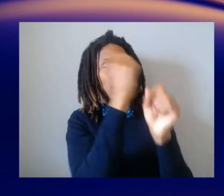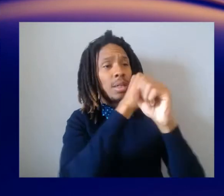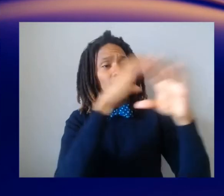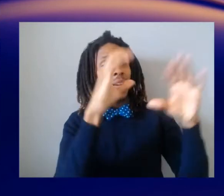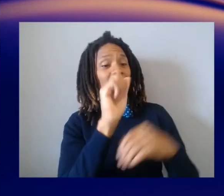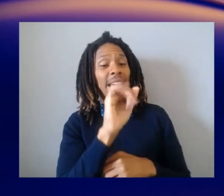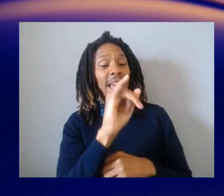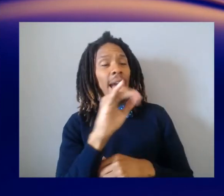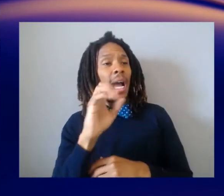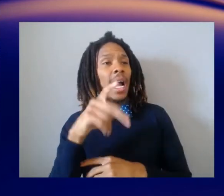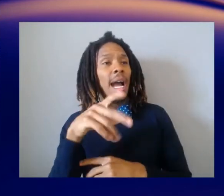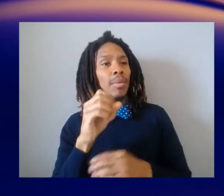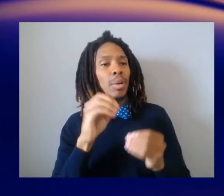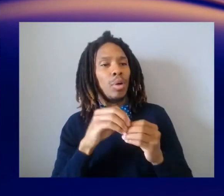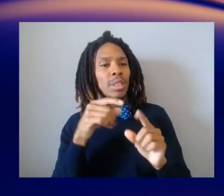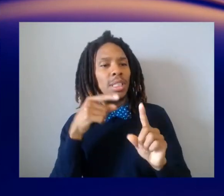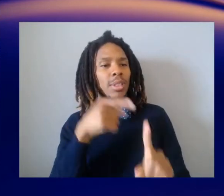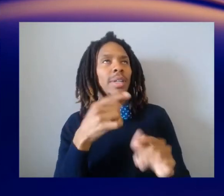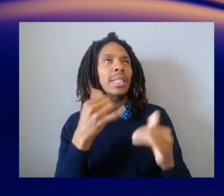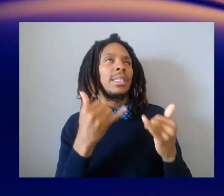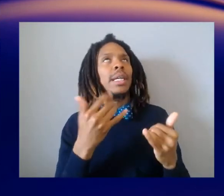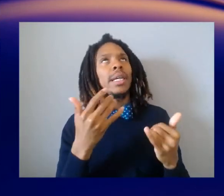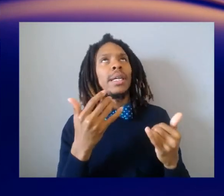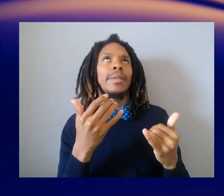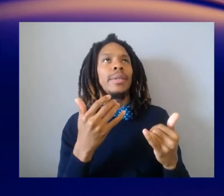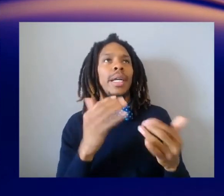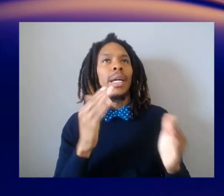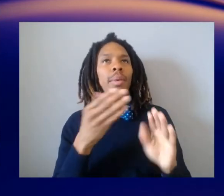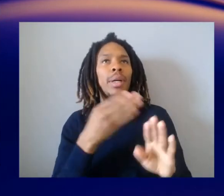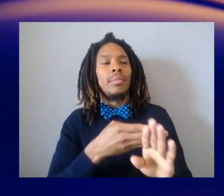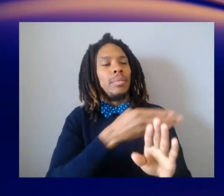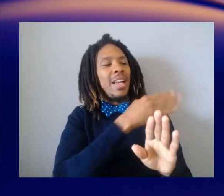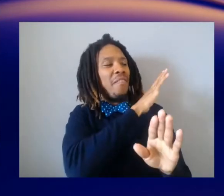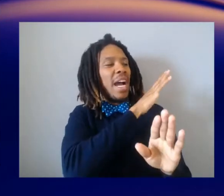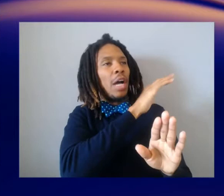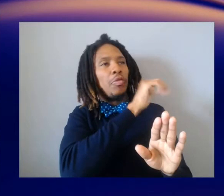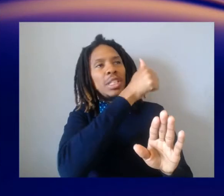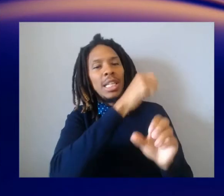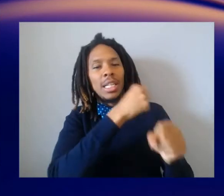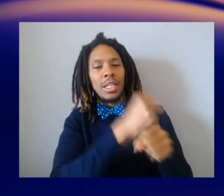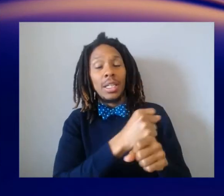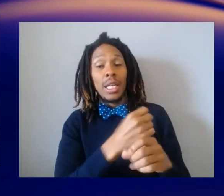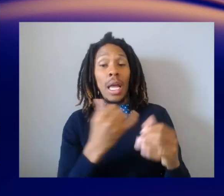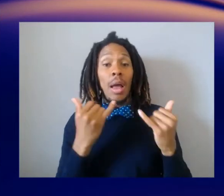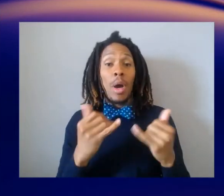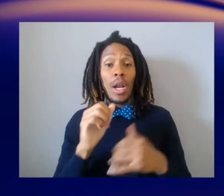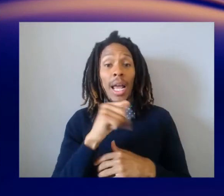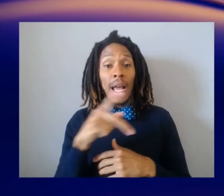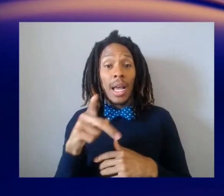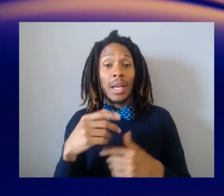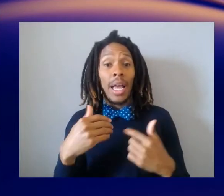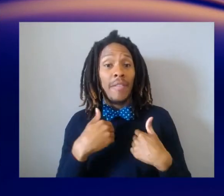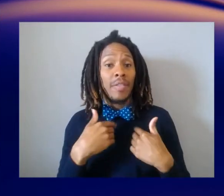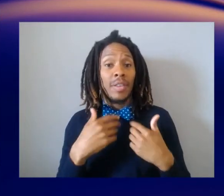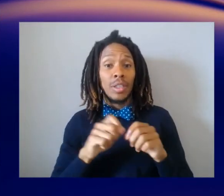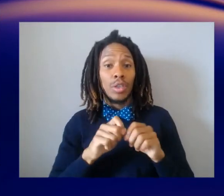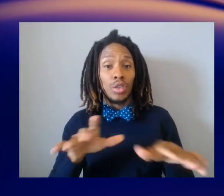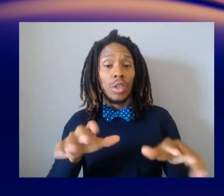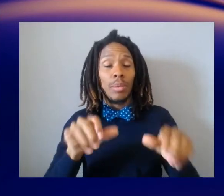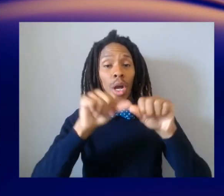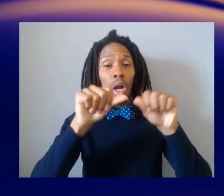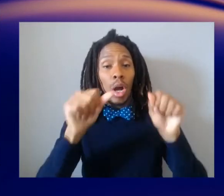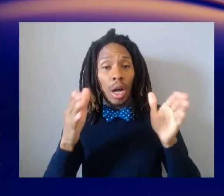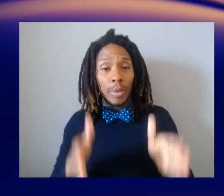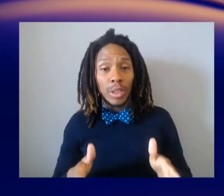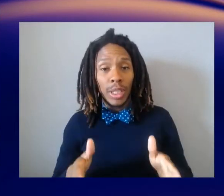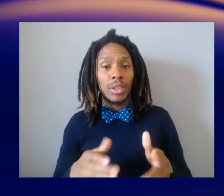specifically today, let's say versus 5 or 10 years ago, modern applications, you have distributed architectures, ephemeral